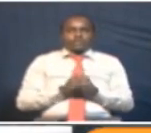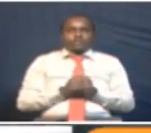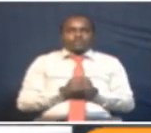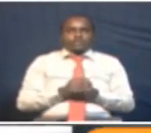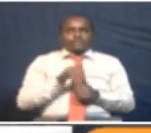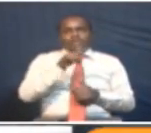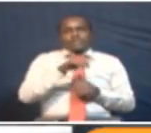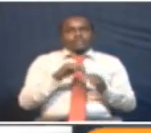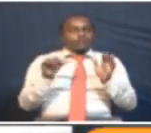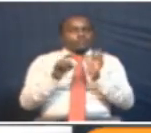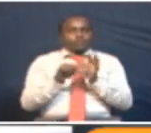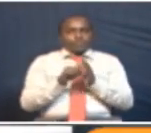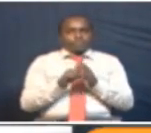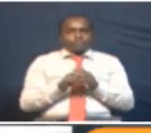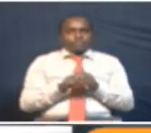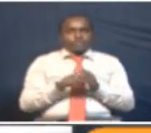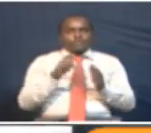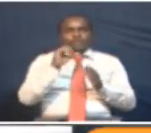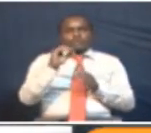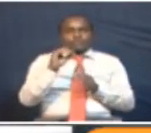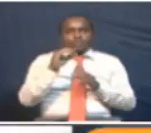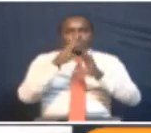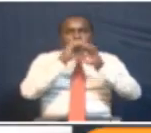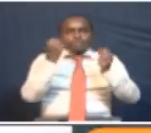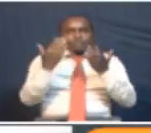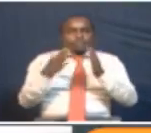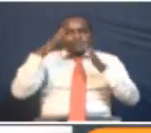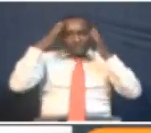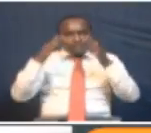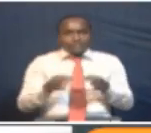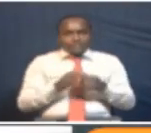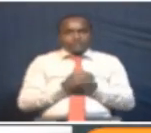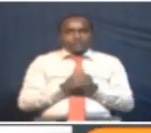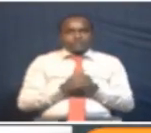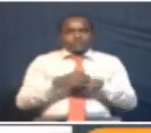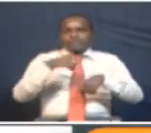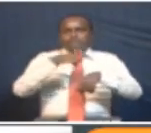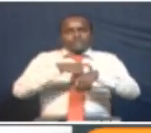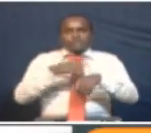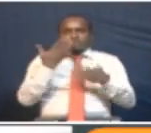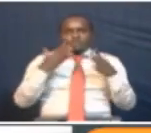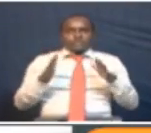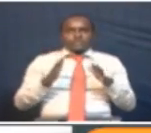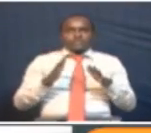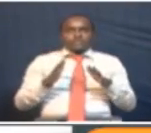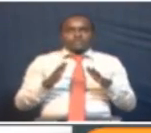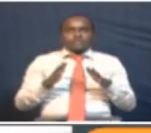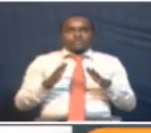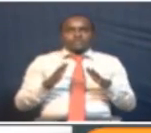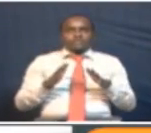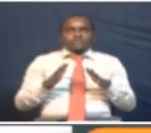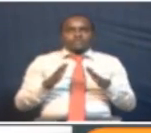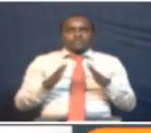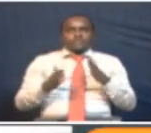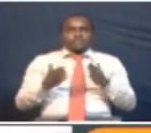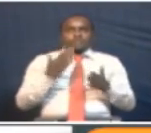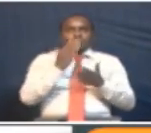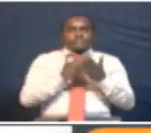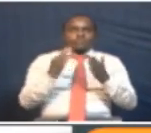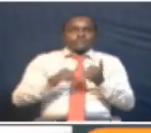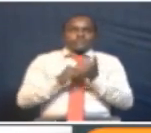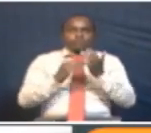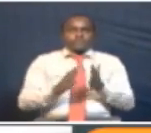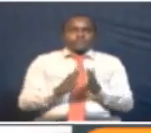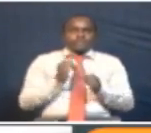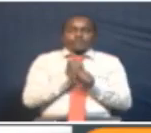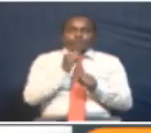tragic. And so the president must have decided now, time is up. So he's not playing ball. Maybe he's some of his supporters. I don't